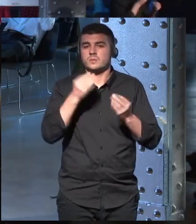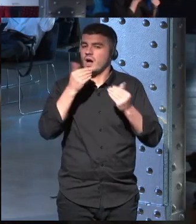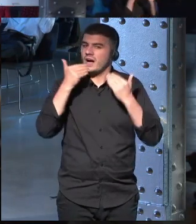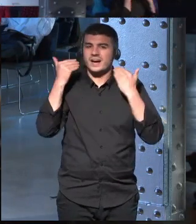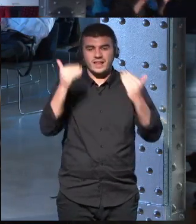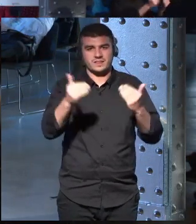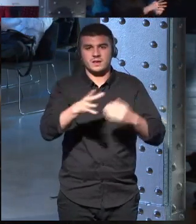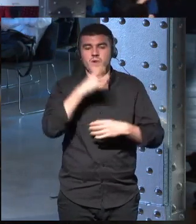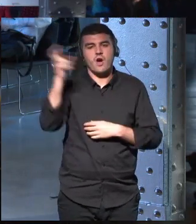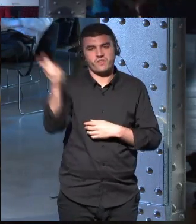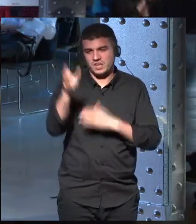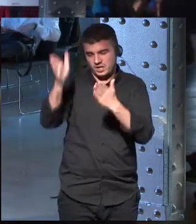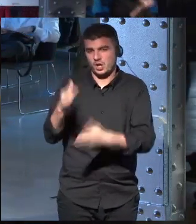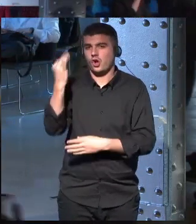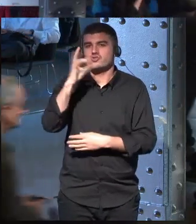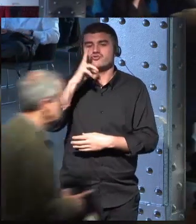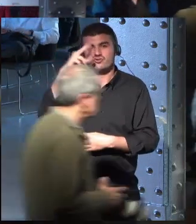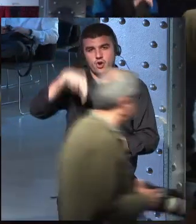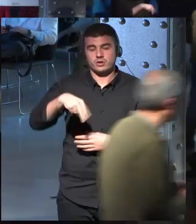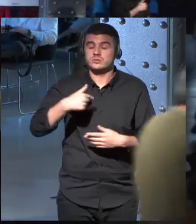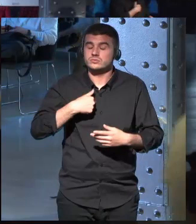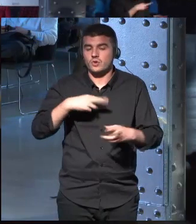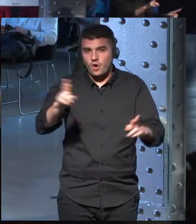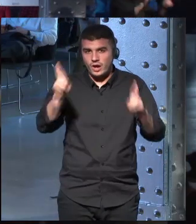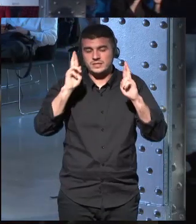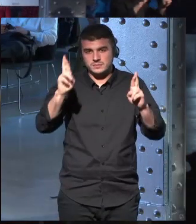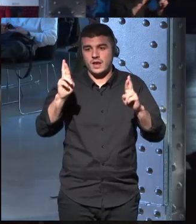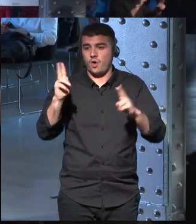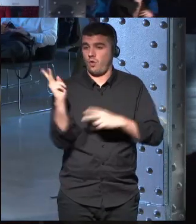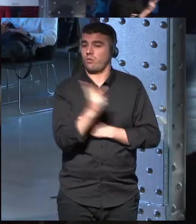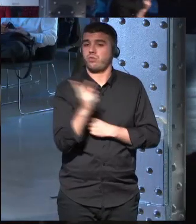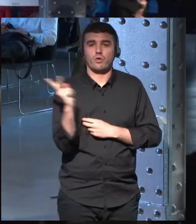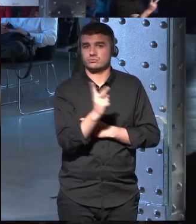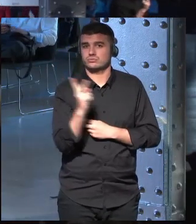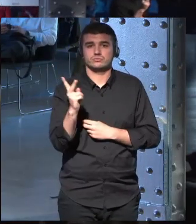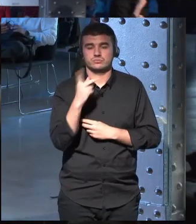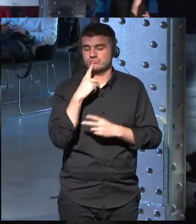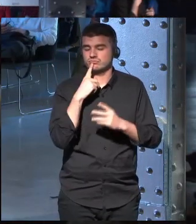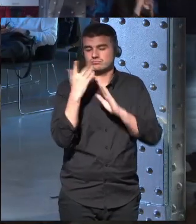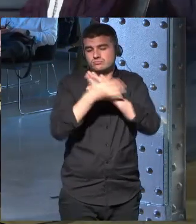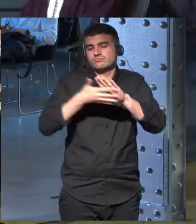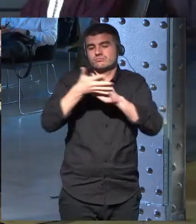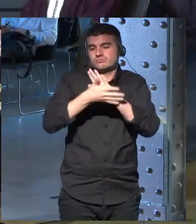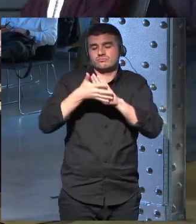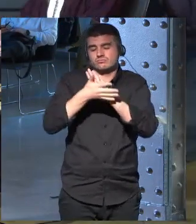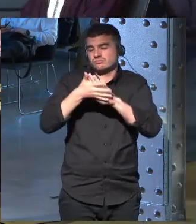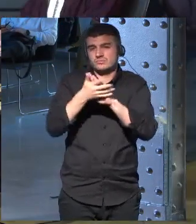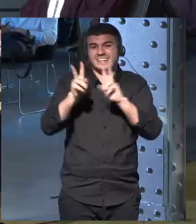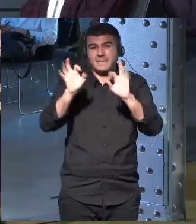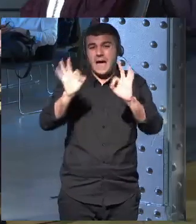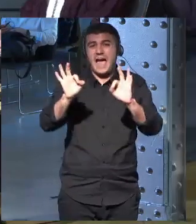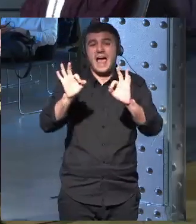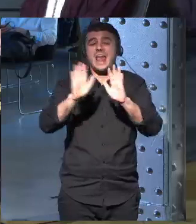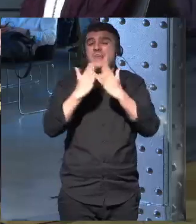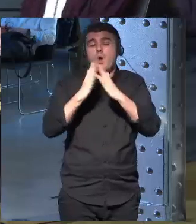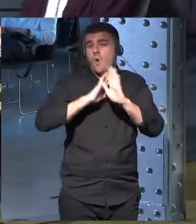John, I hope we will be able to have a conversation around your latest book, 7 Moral